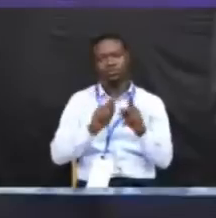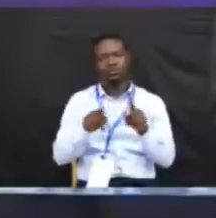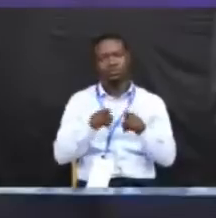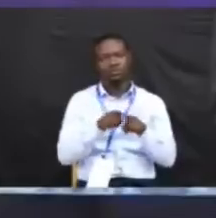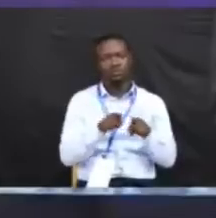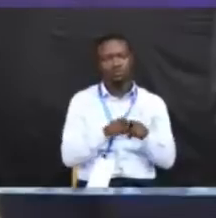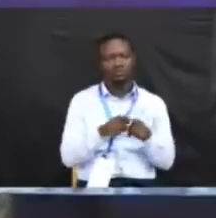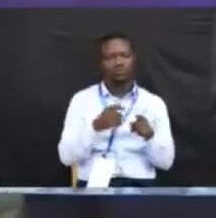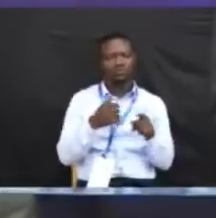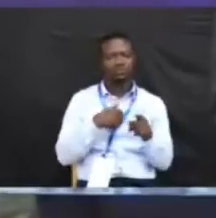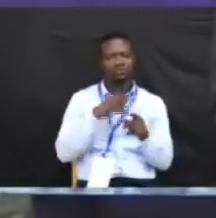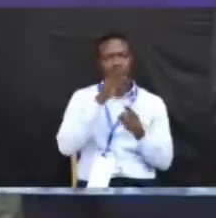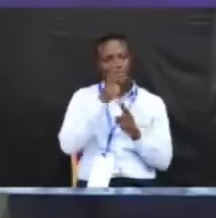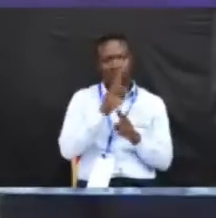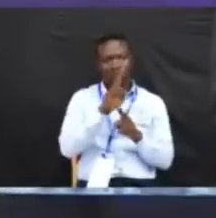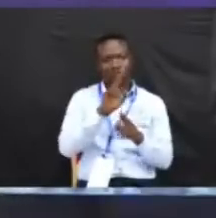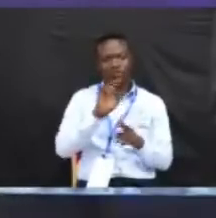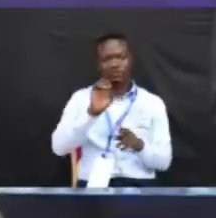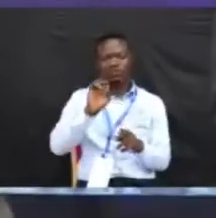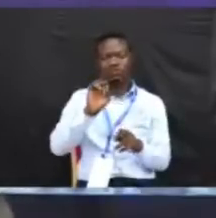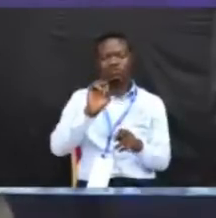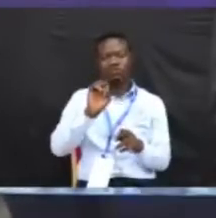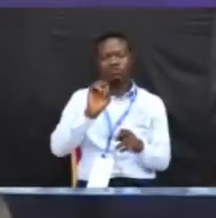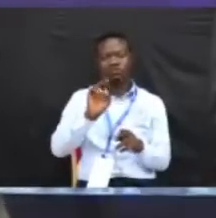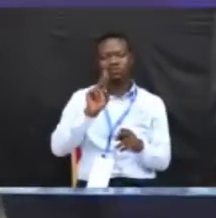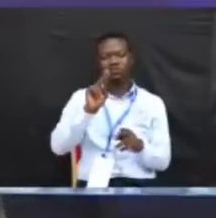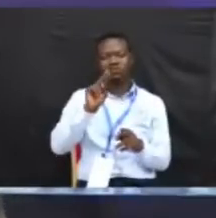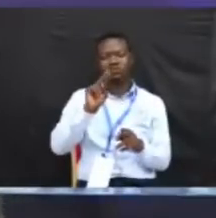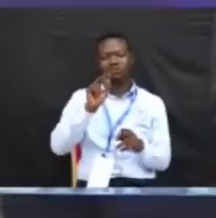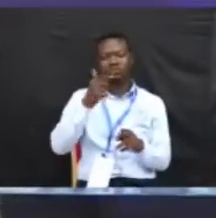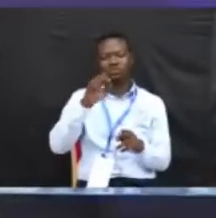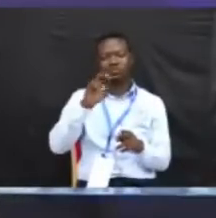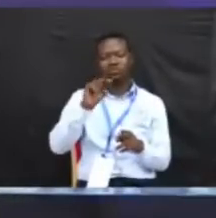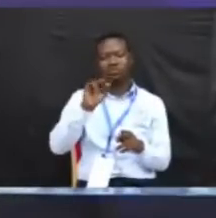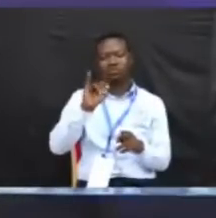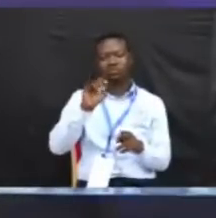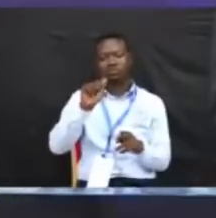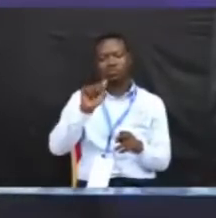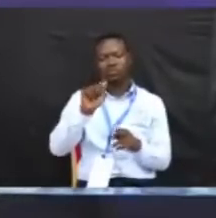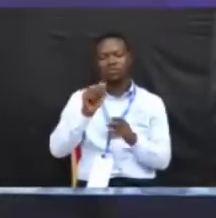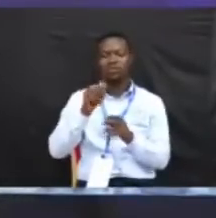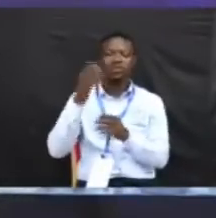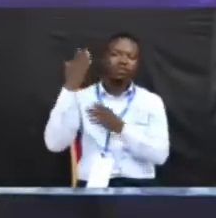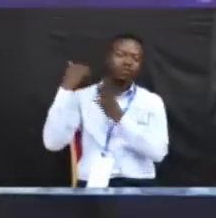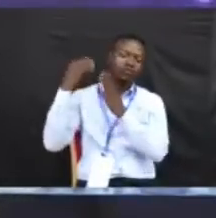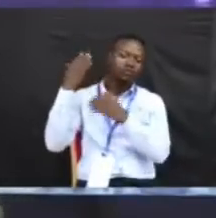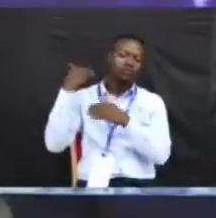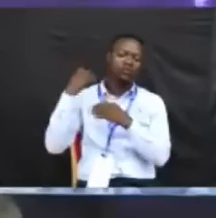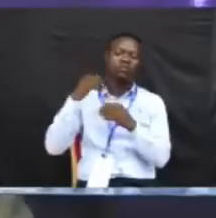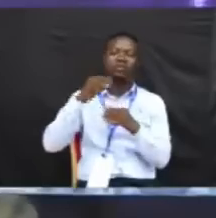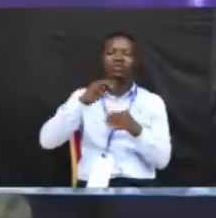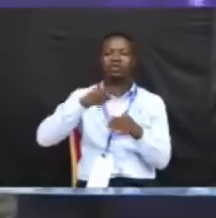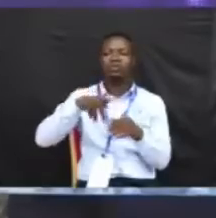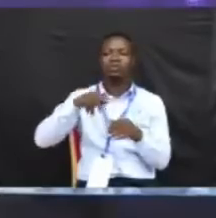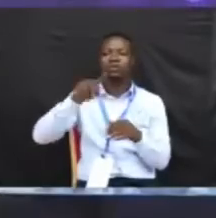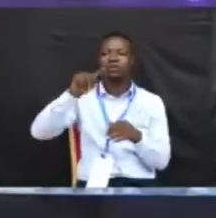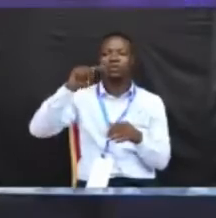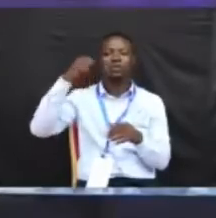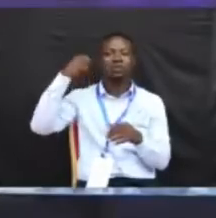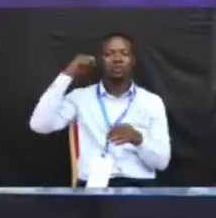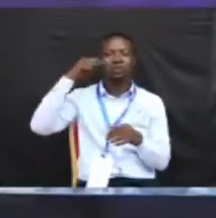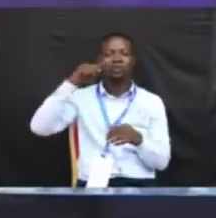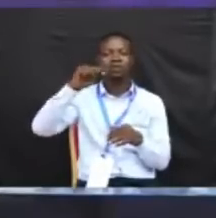We have honorable Eugene Yakusi, former MP Taqua Inswam in our midst.